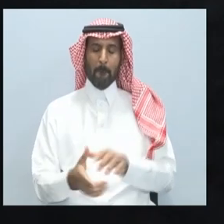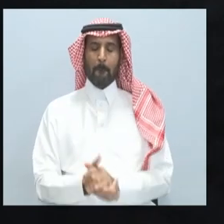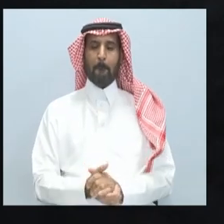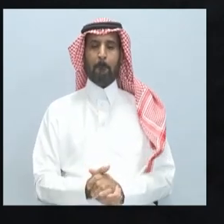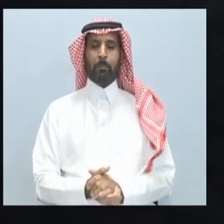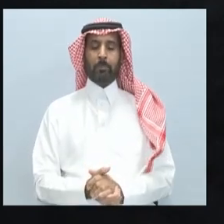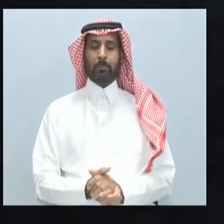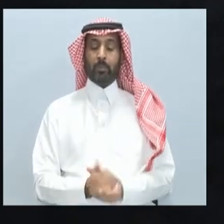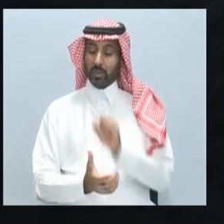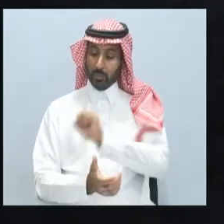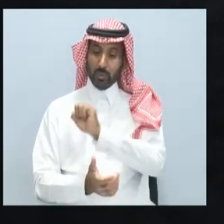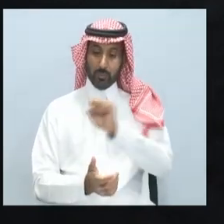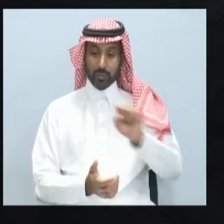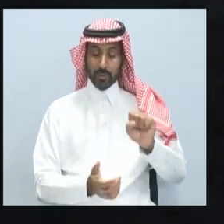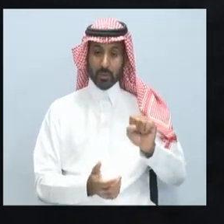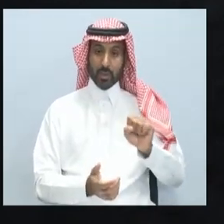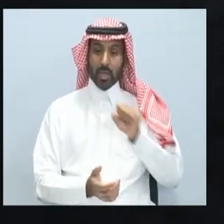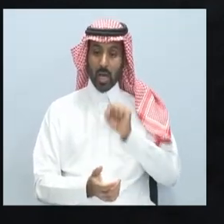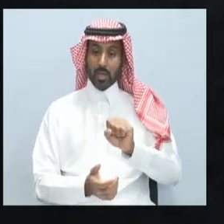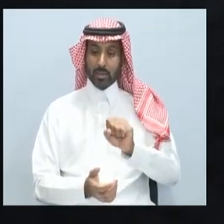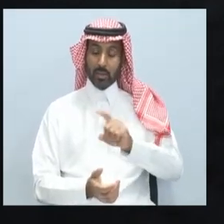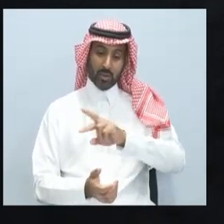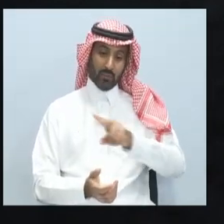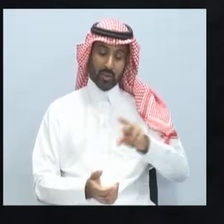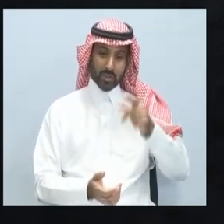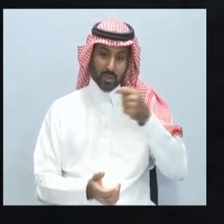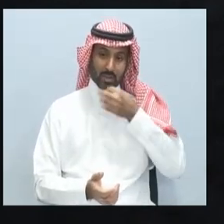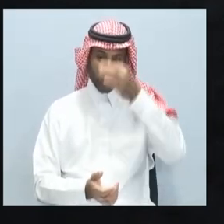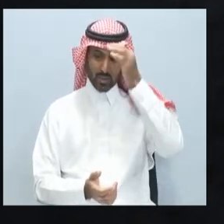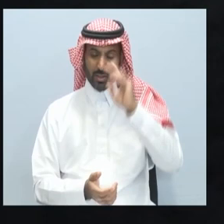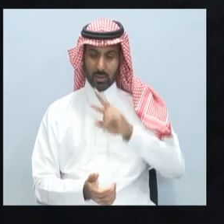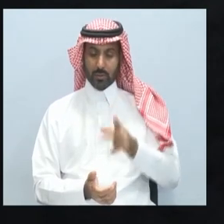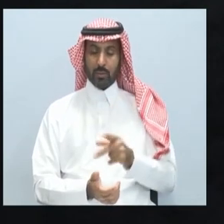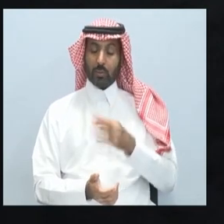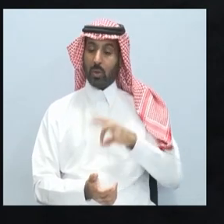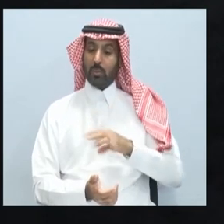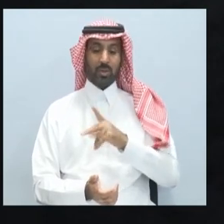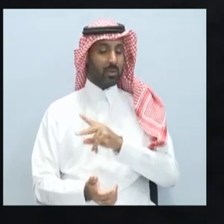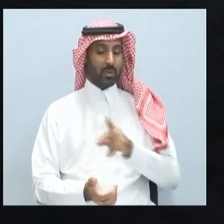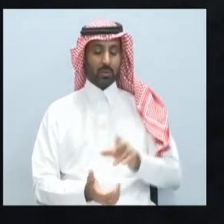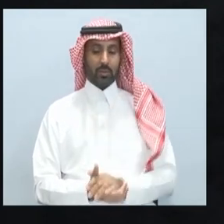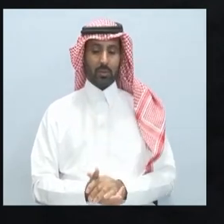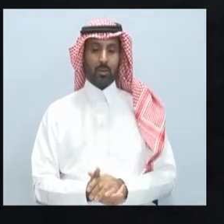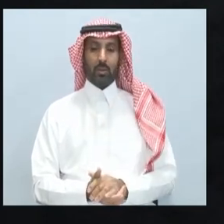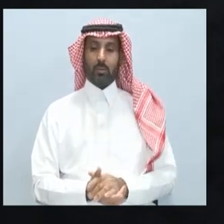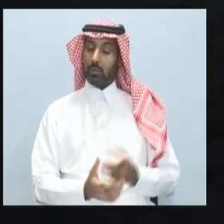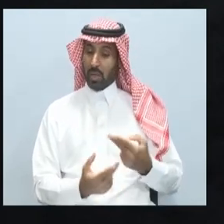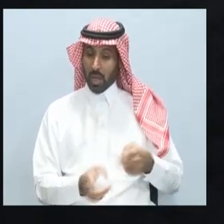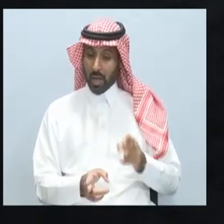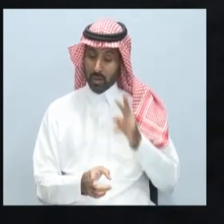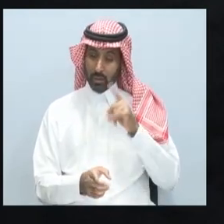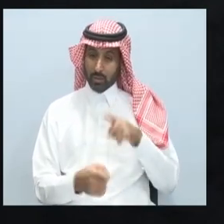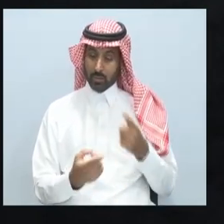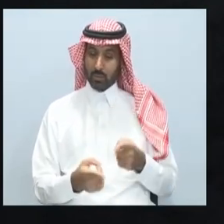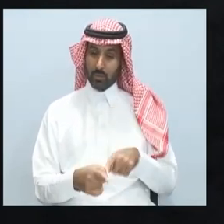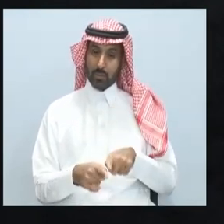means that each one of us has different characteristics, but we can be friends, or there are things that join us